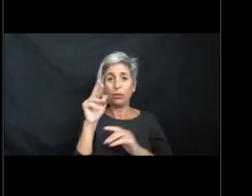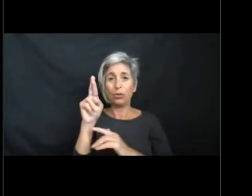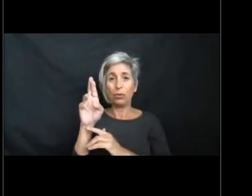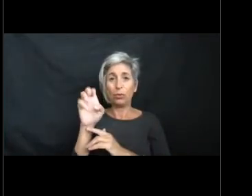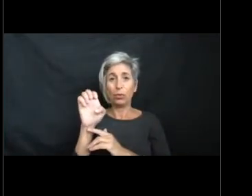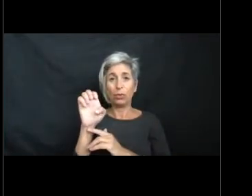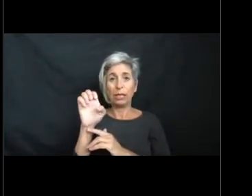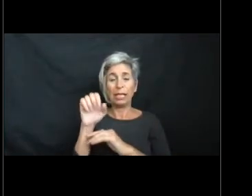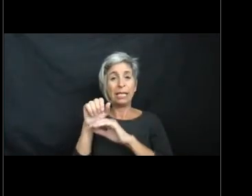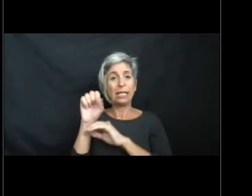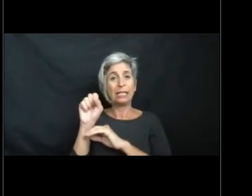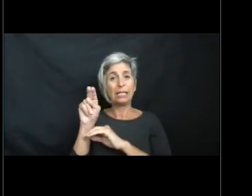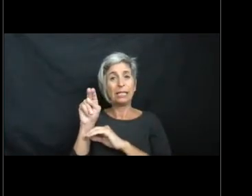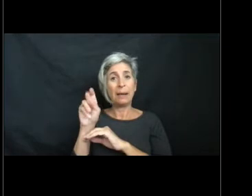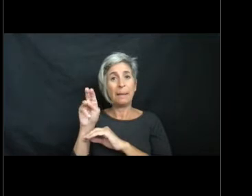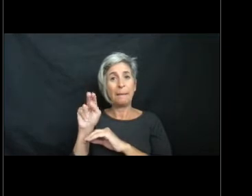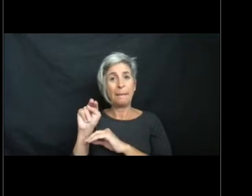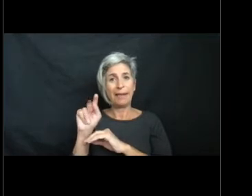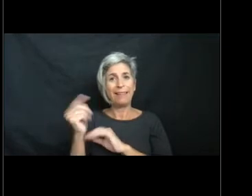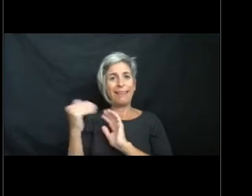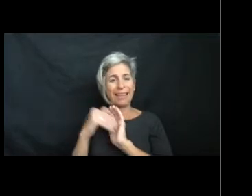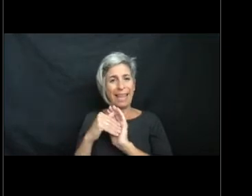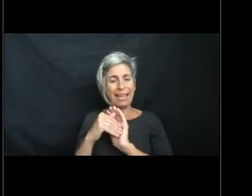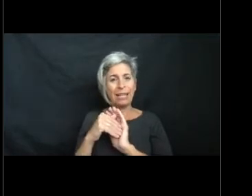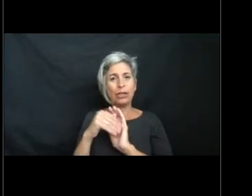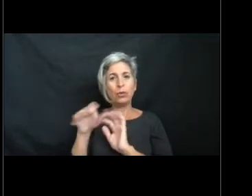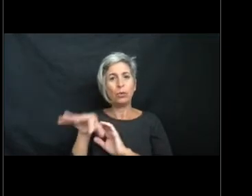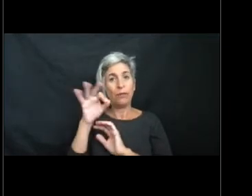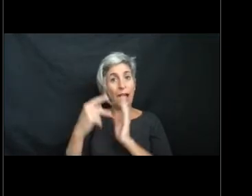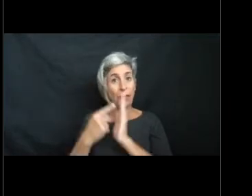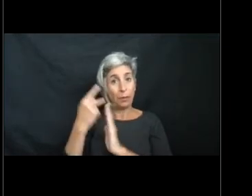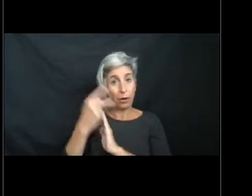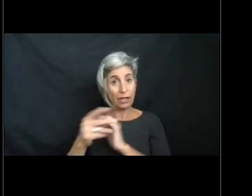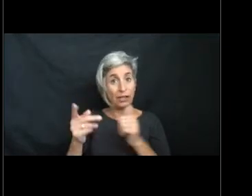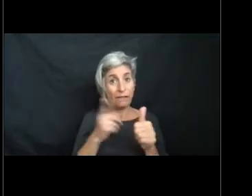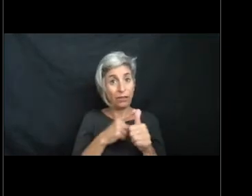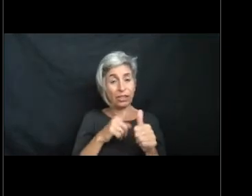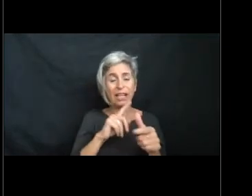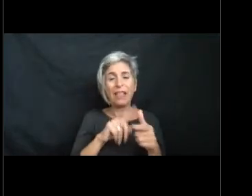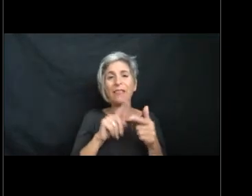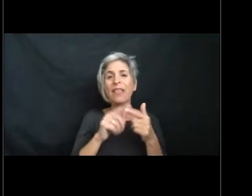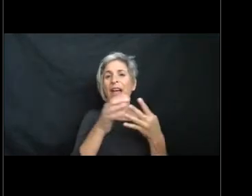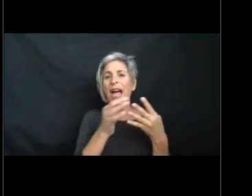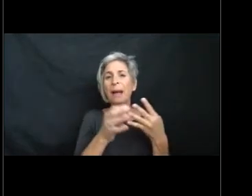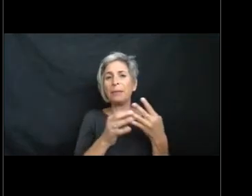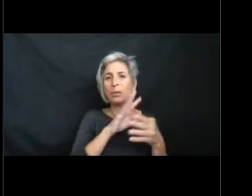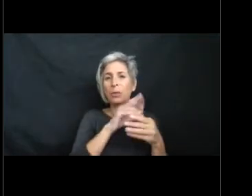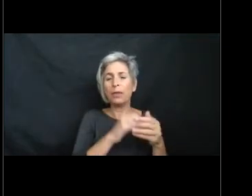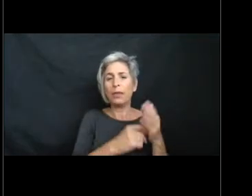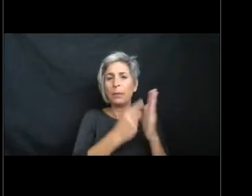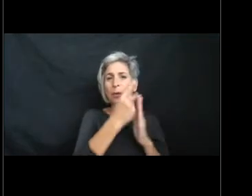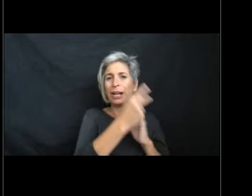which Harish will get into later on, you need to find the project, and then you'll have that option from within the project